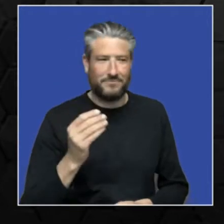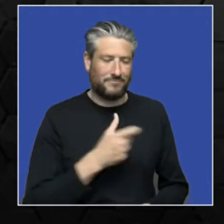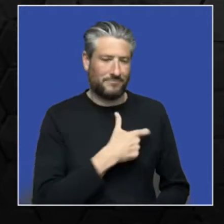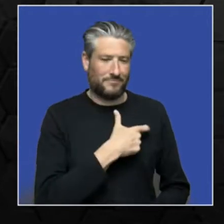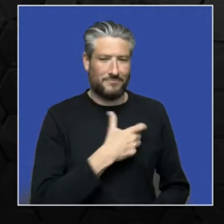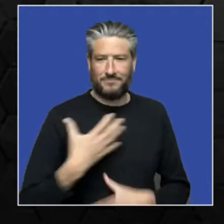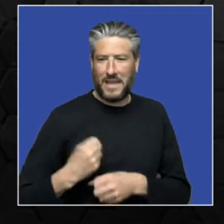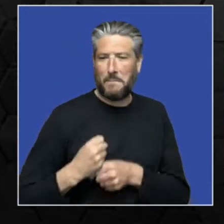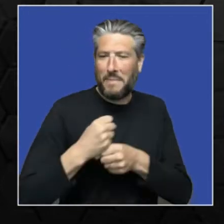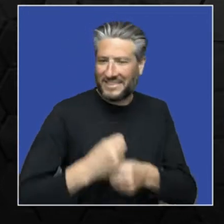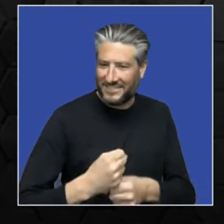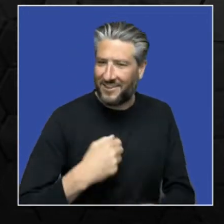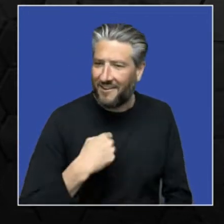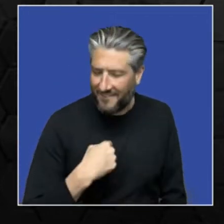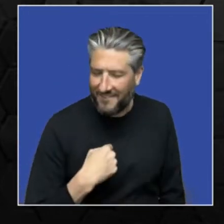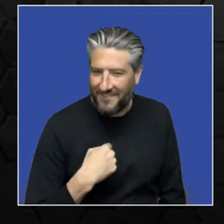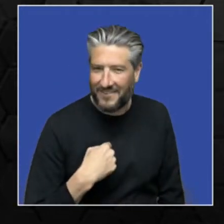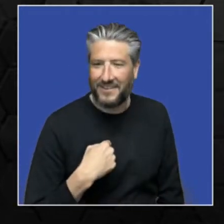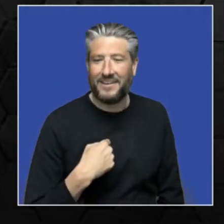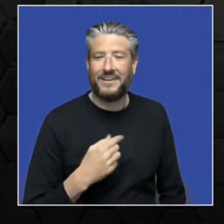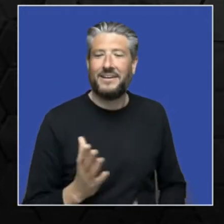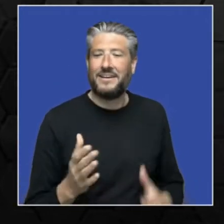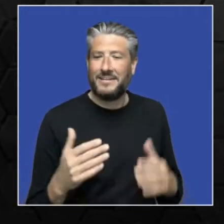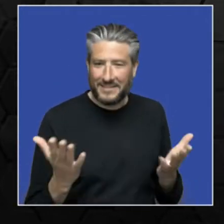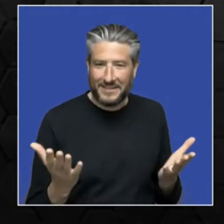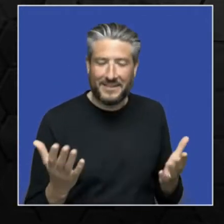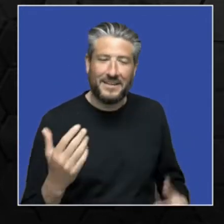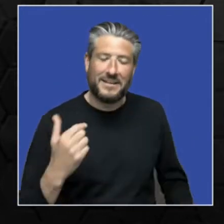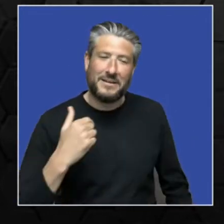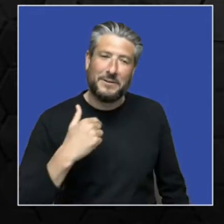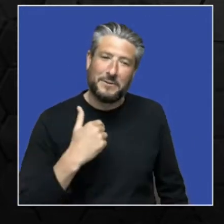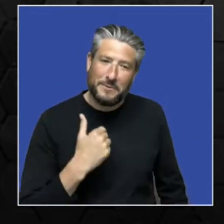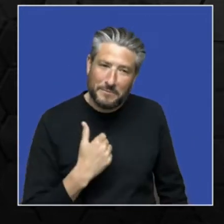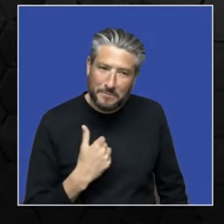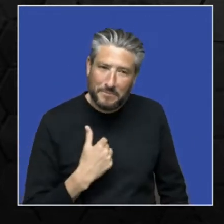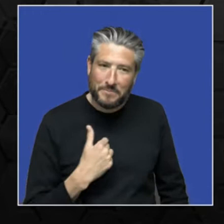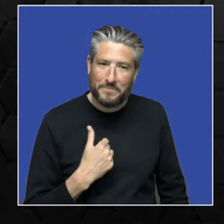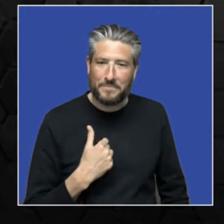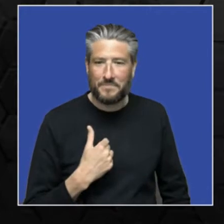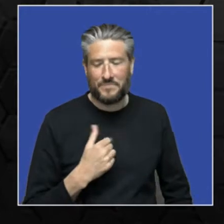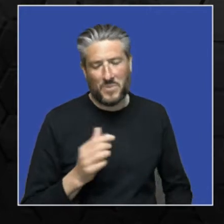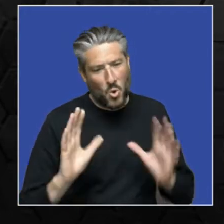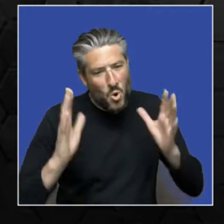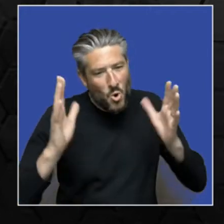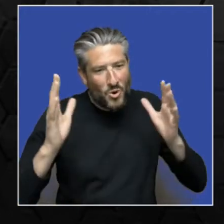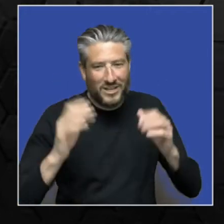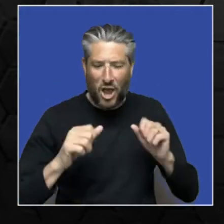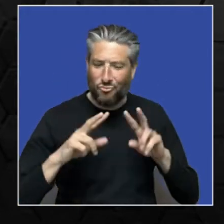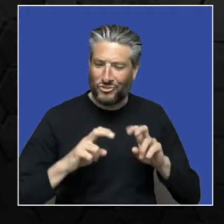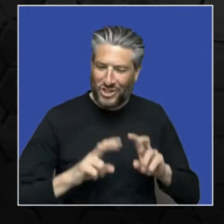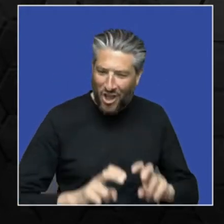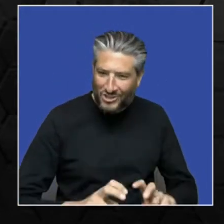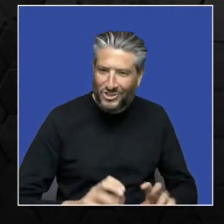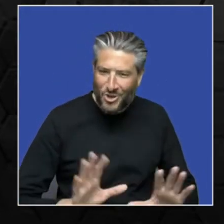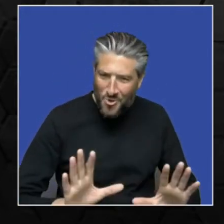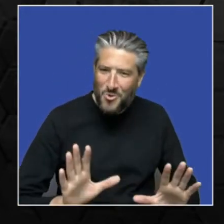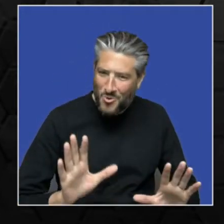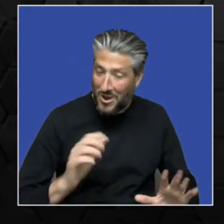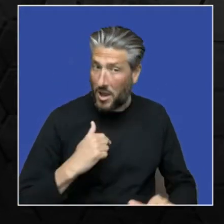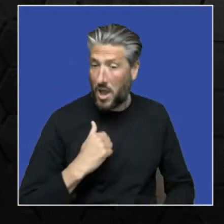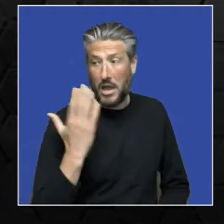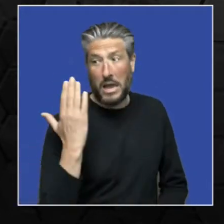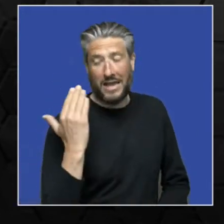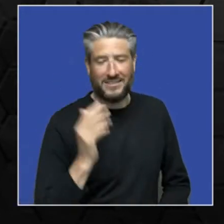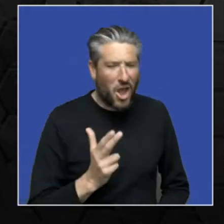Morgan. I'm a beginner in the field of research, and I'm actually looking forward to learning from the panel as